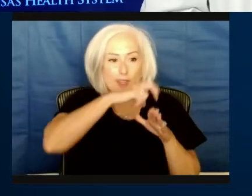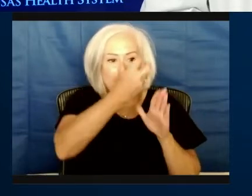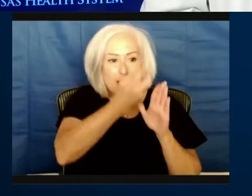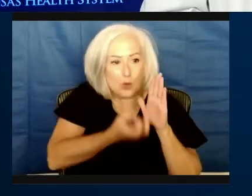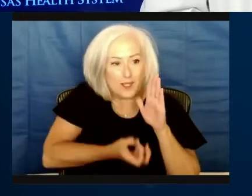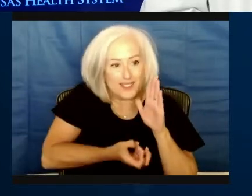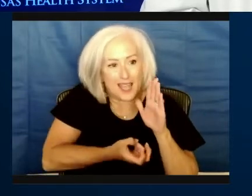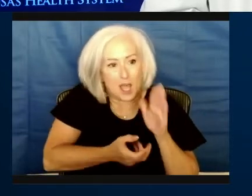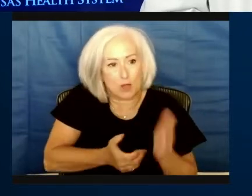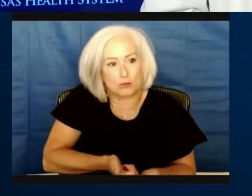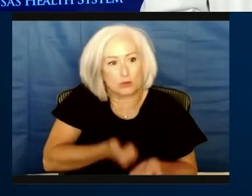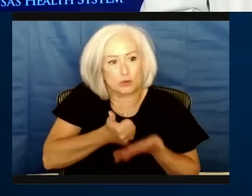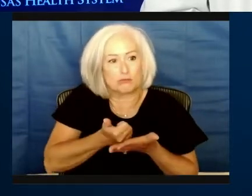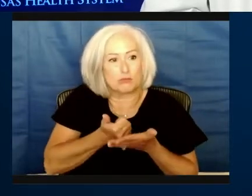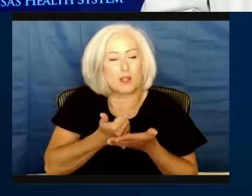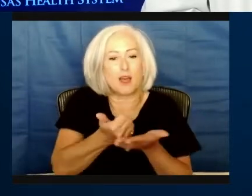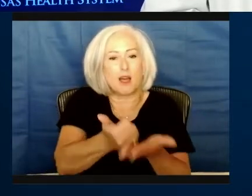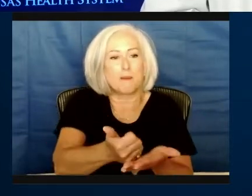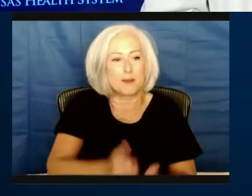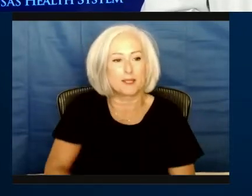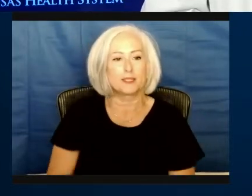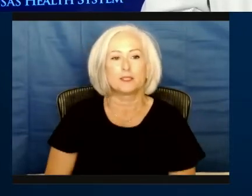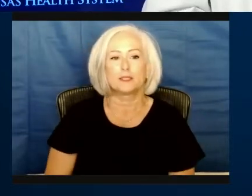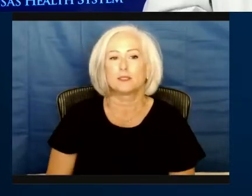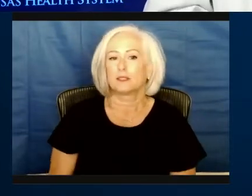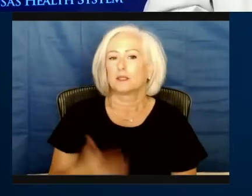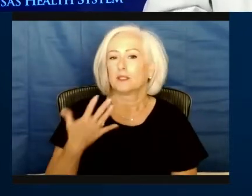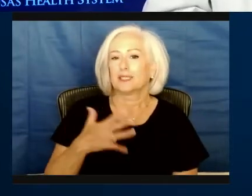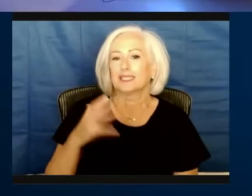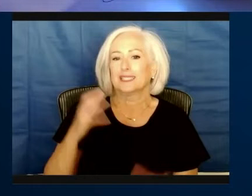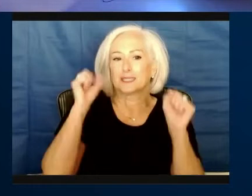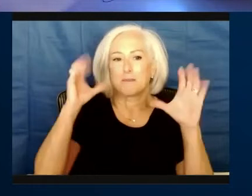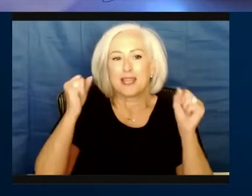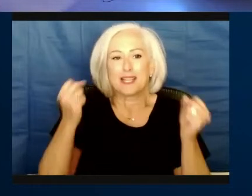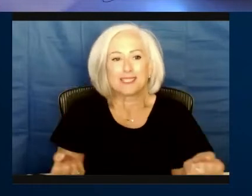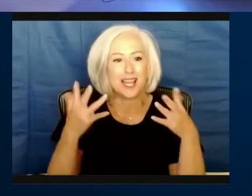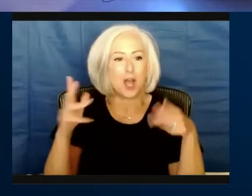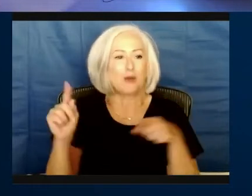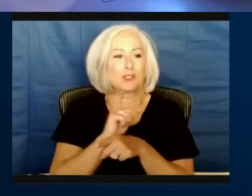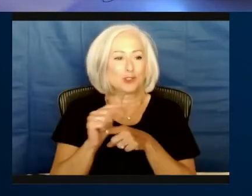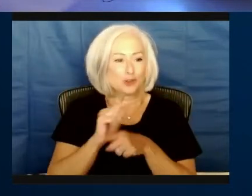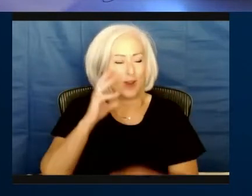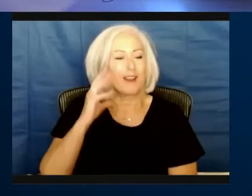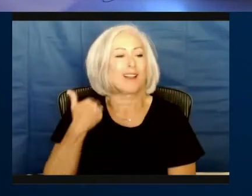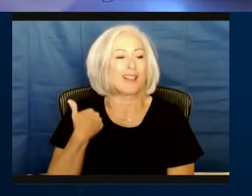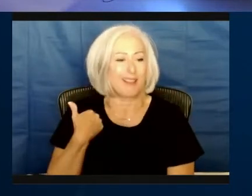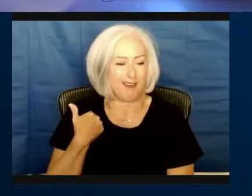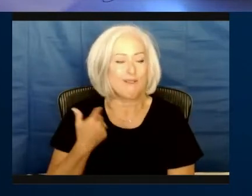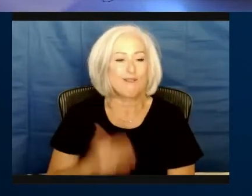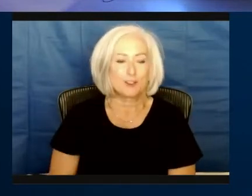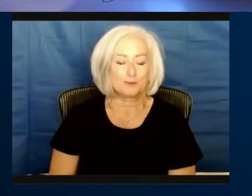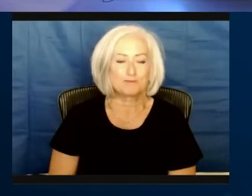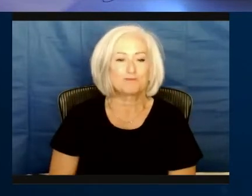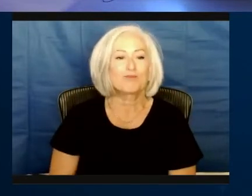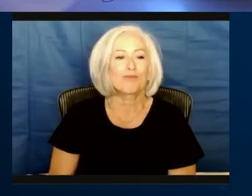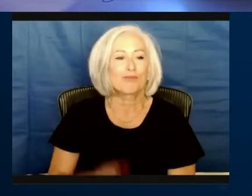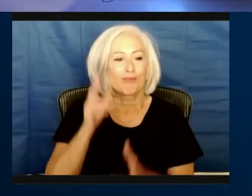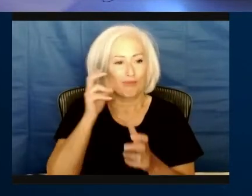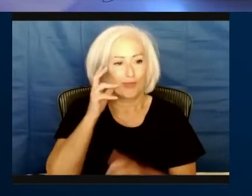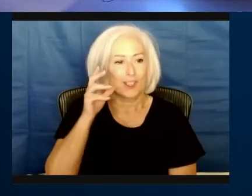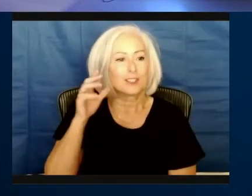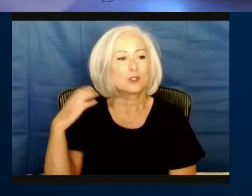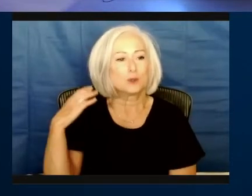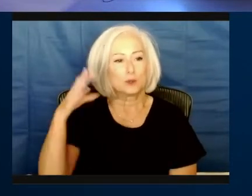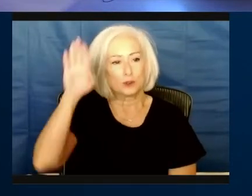aid. Isn't it amazing how much training these guys have had? And I was listening to Chief G talk a little bit. You've been to